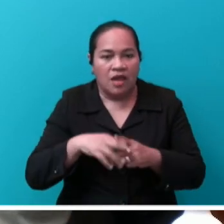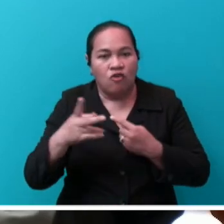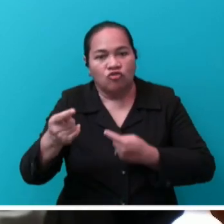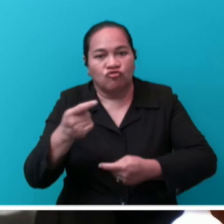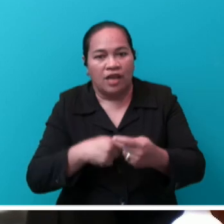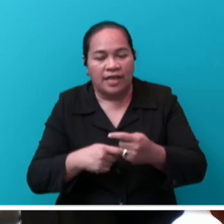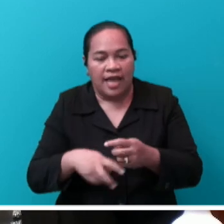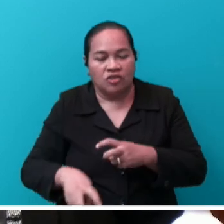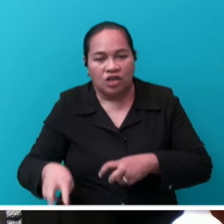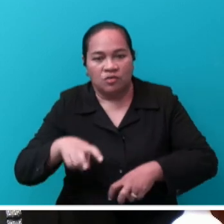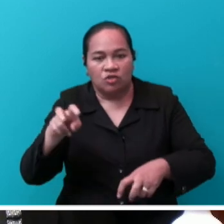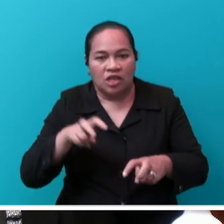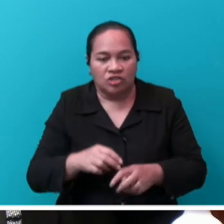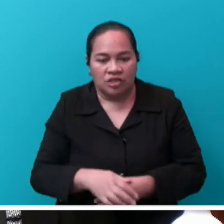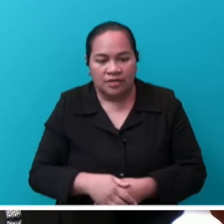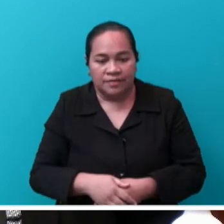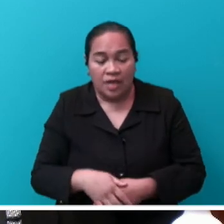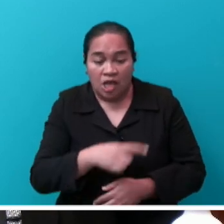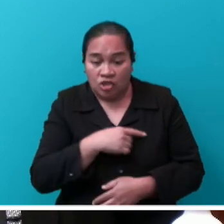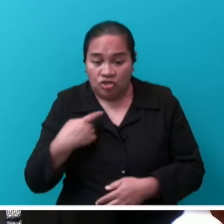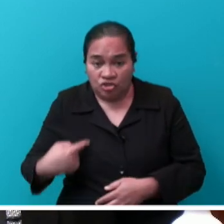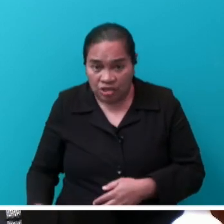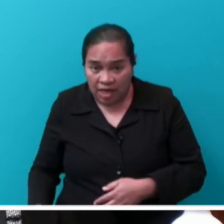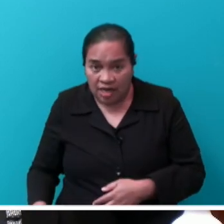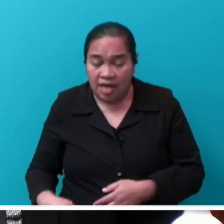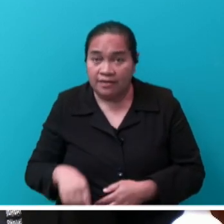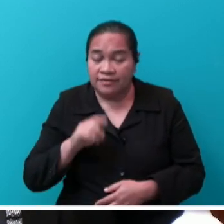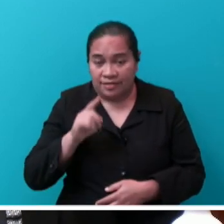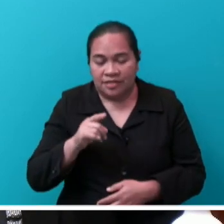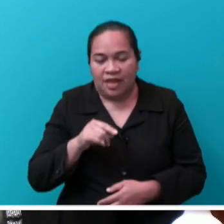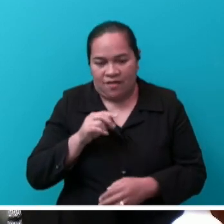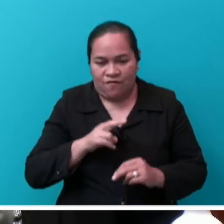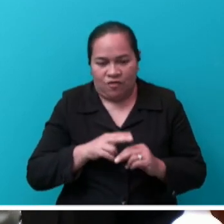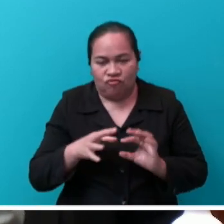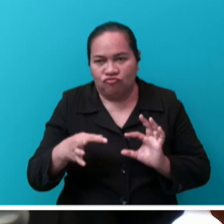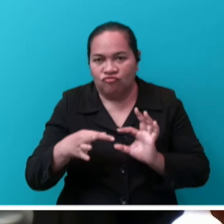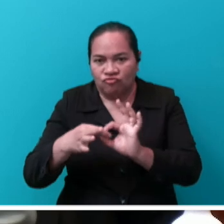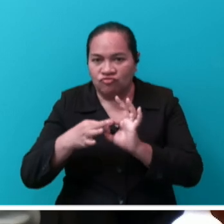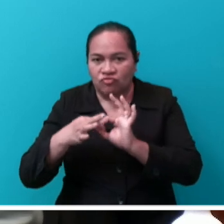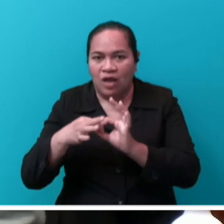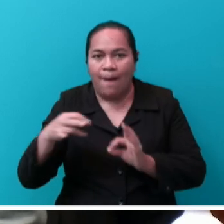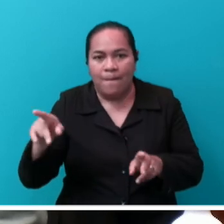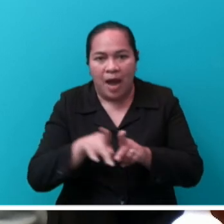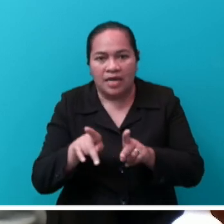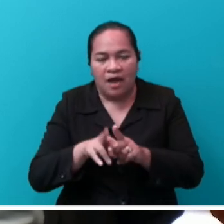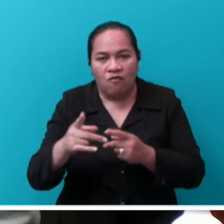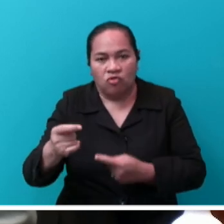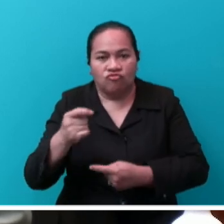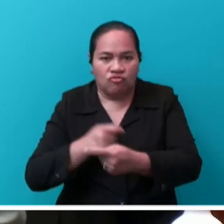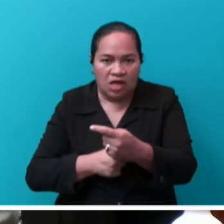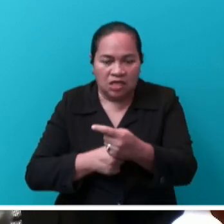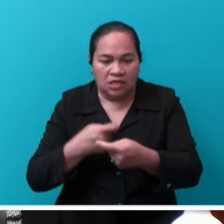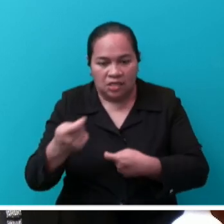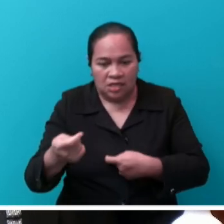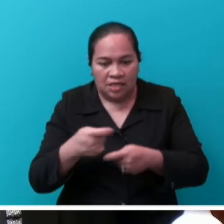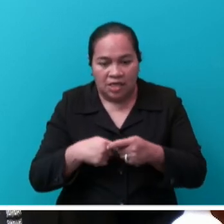the Pacific. With China as one of Fiji's key trading partners, Honorable Speaker, our engagement at